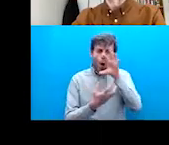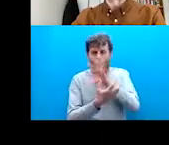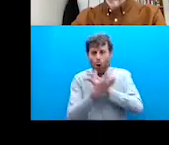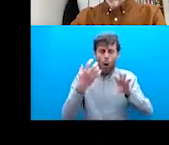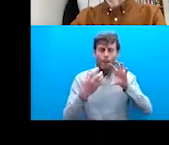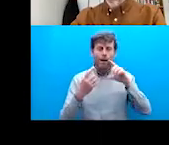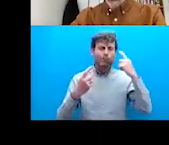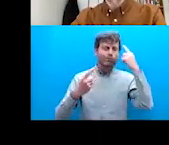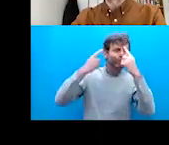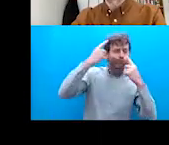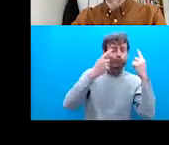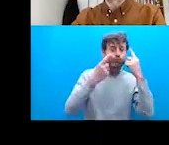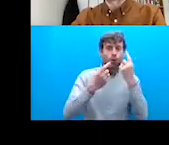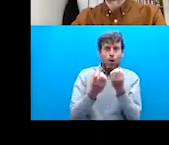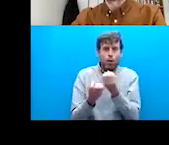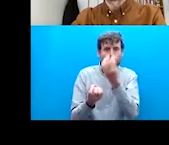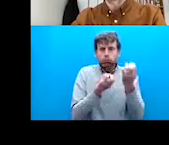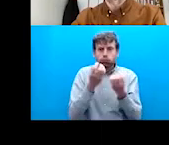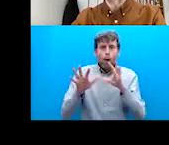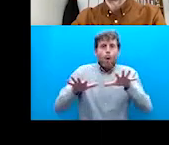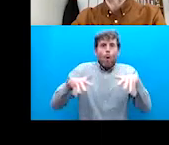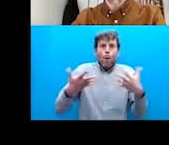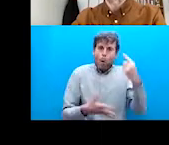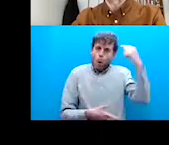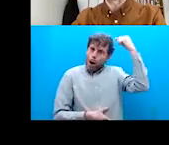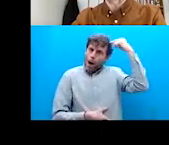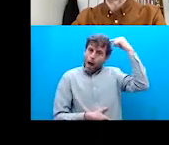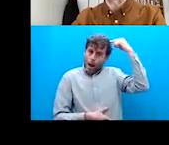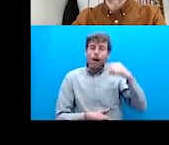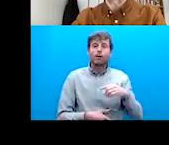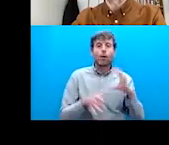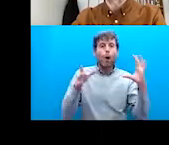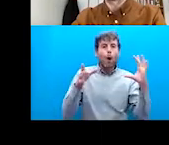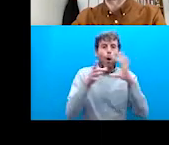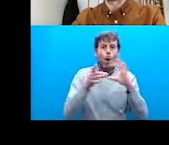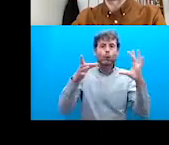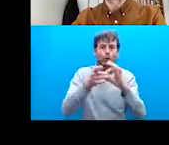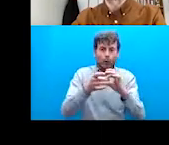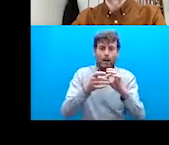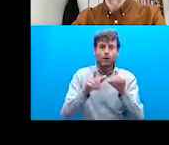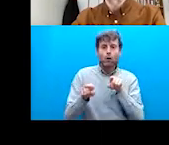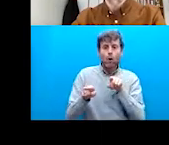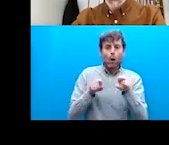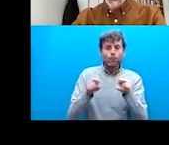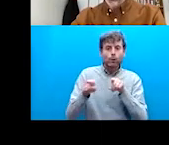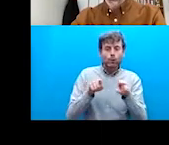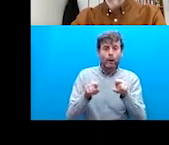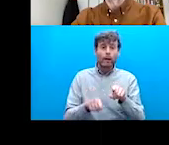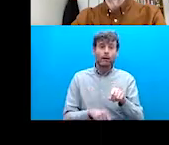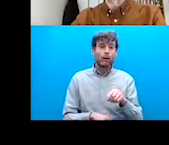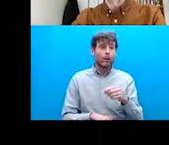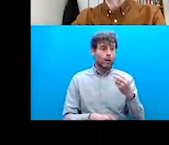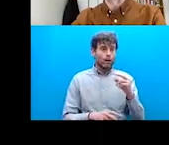brain. So we had participants learn associations between sets of arbitrary visual cues